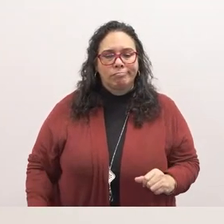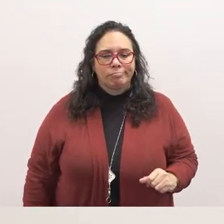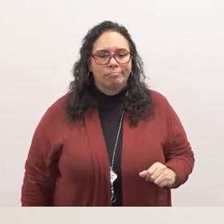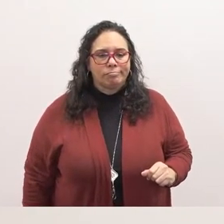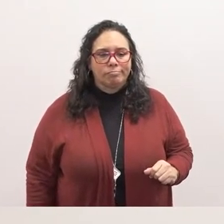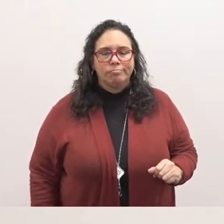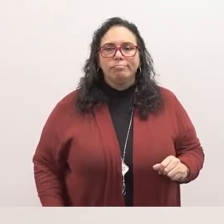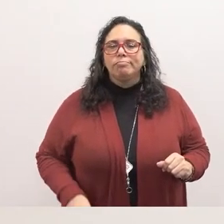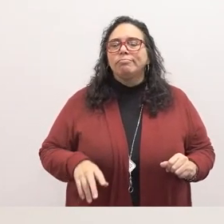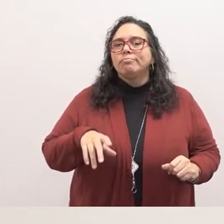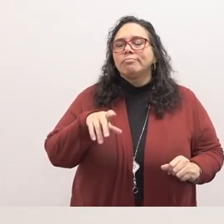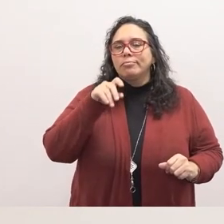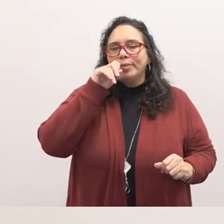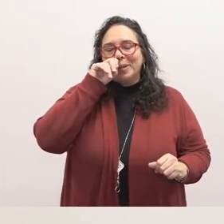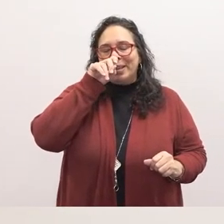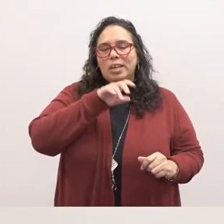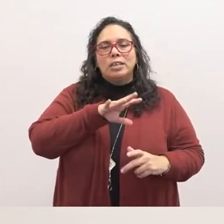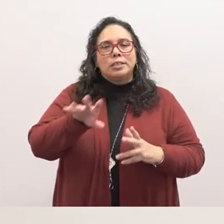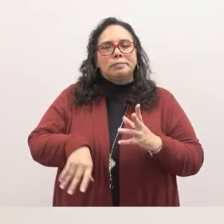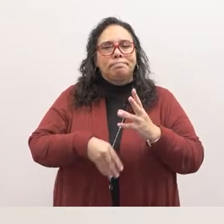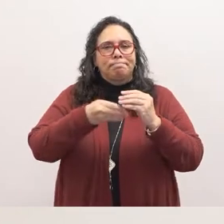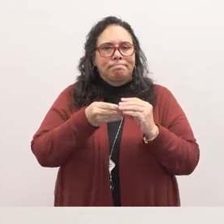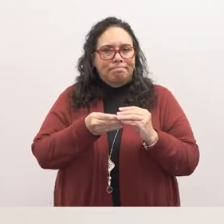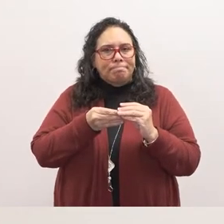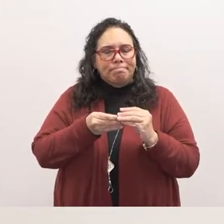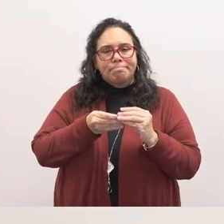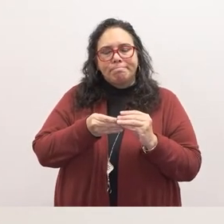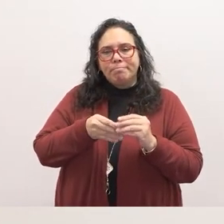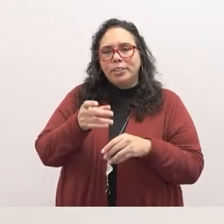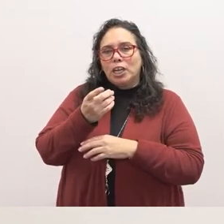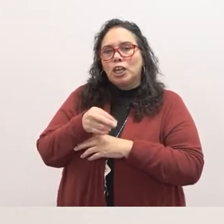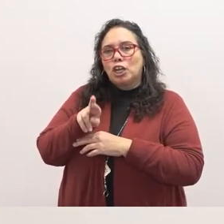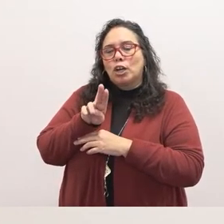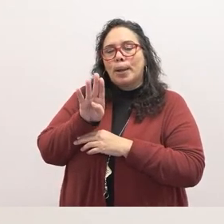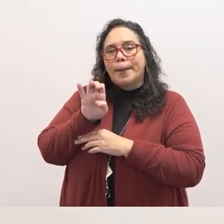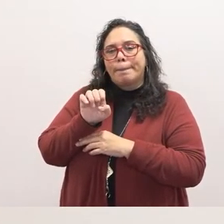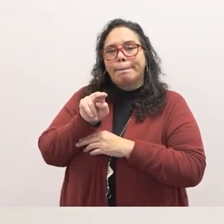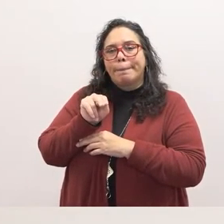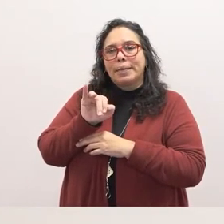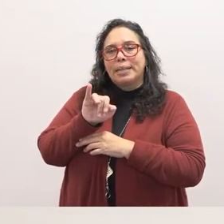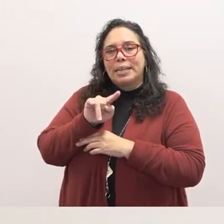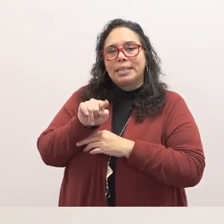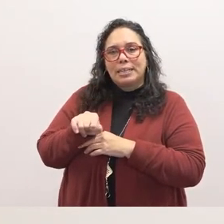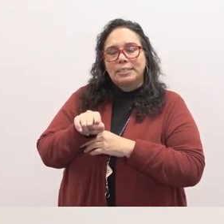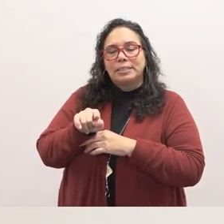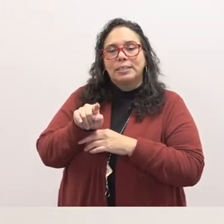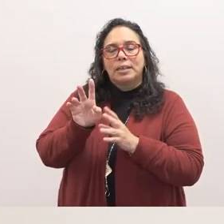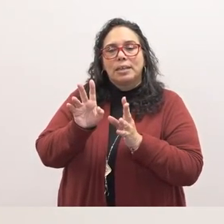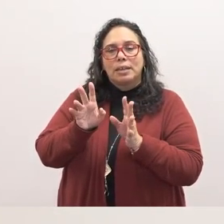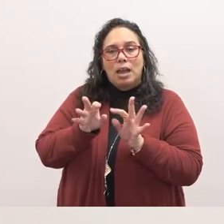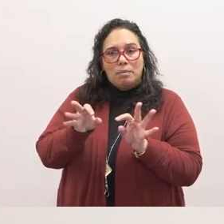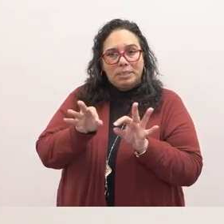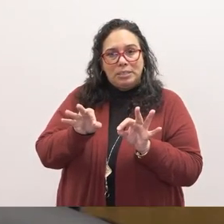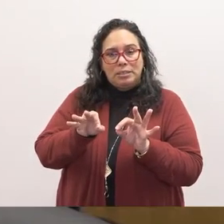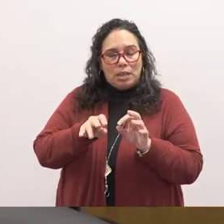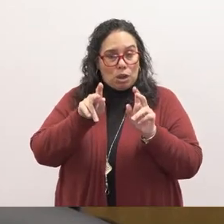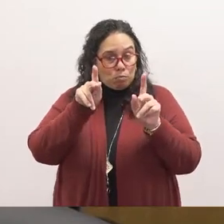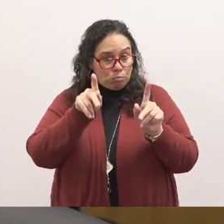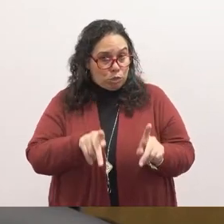To piggyback on Dr. Benitez's comments, is that a person and or a person